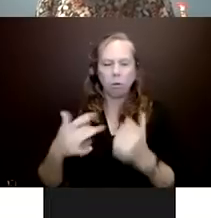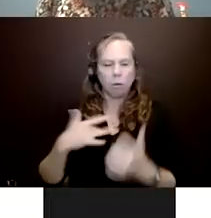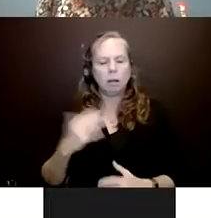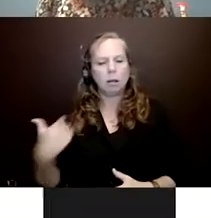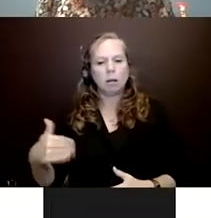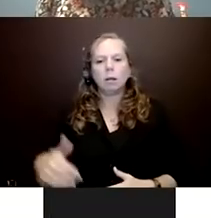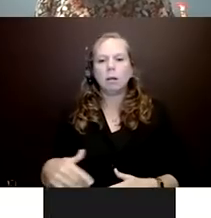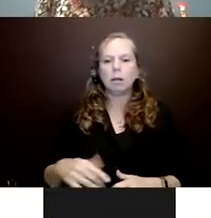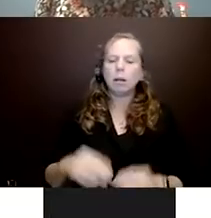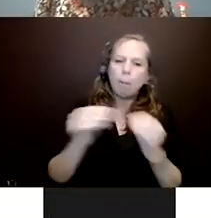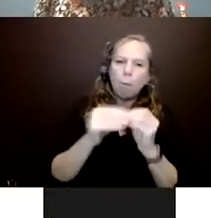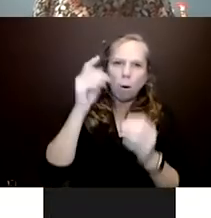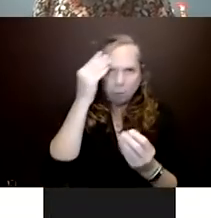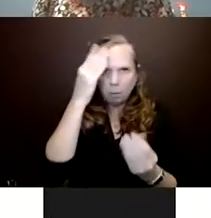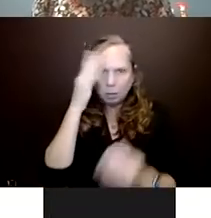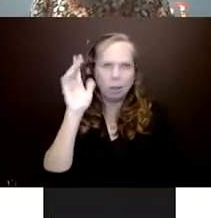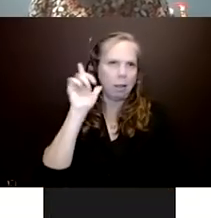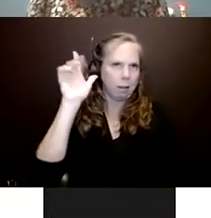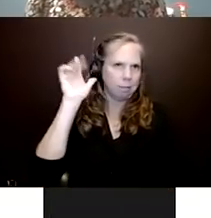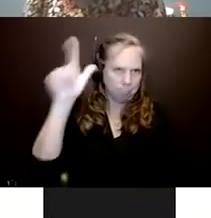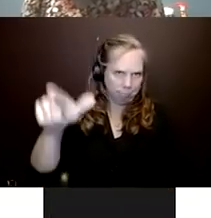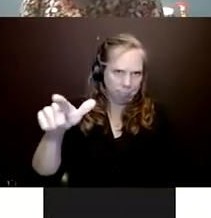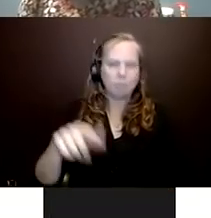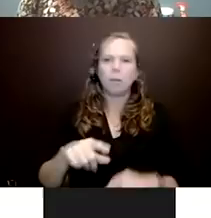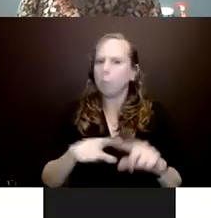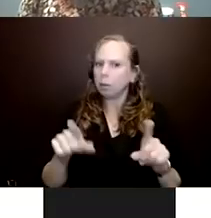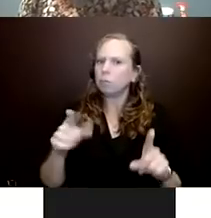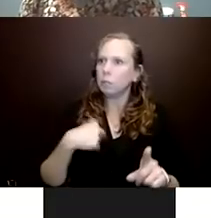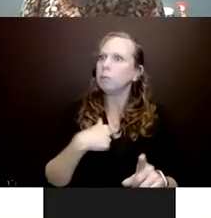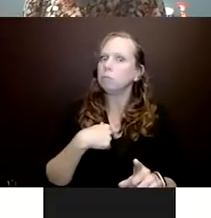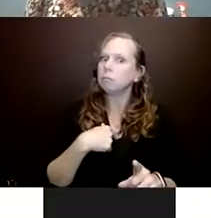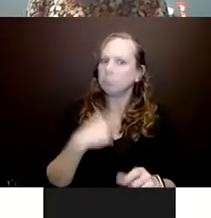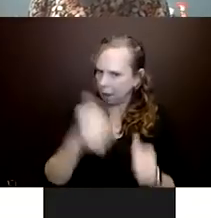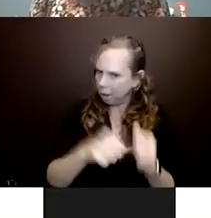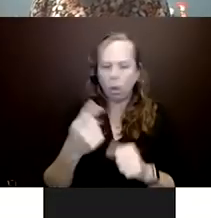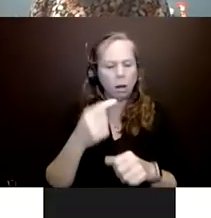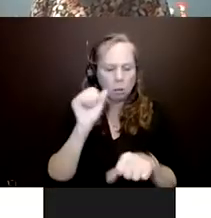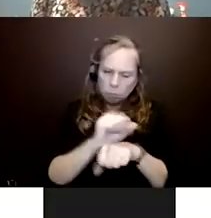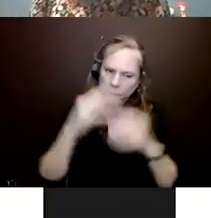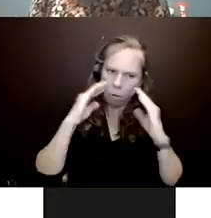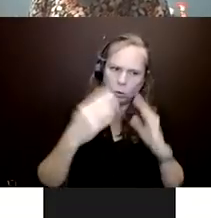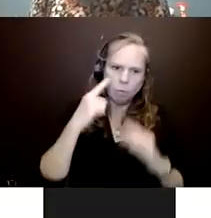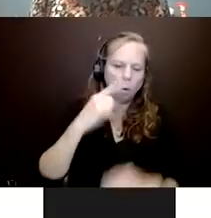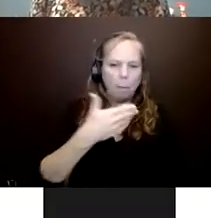come on that, but just want everybody to know it is something that everybody's working on for a best solution.